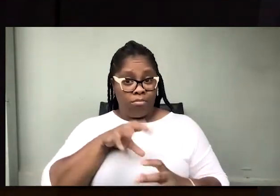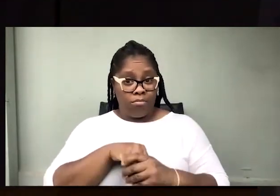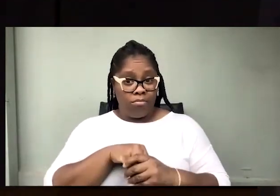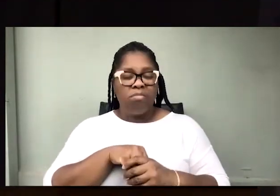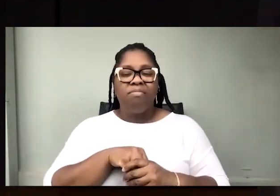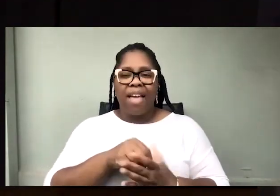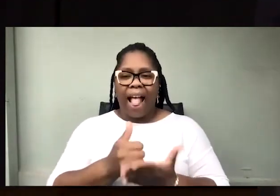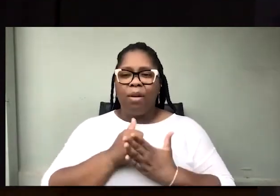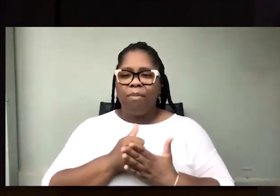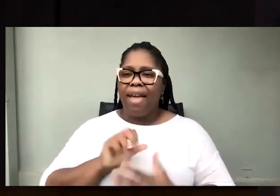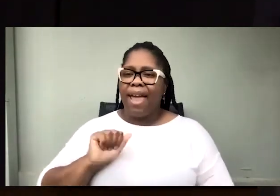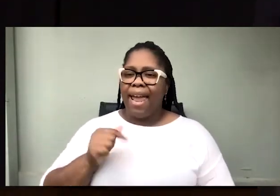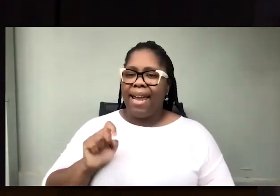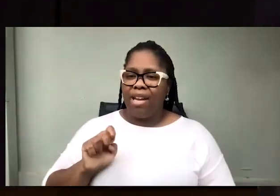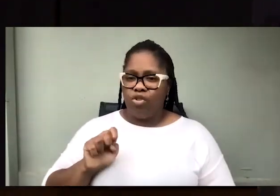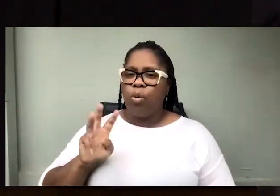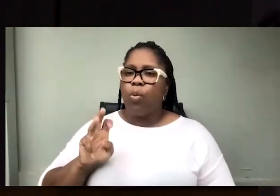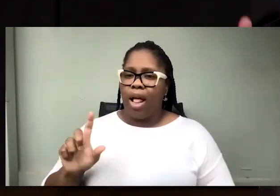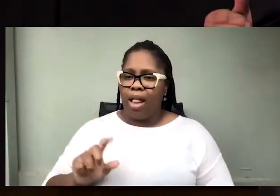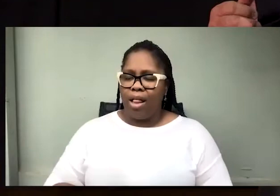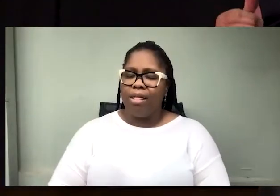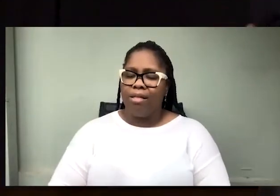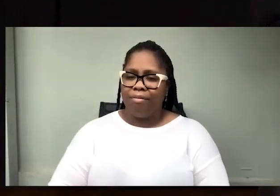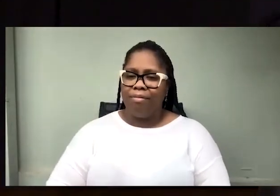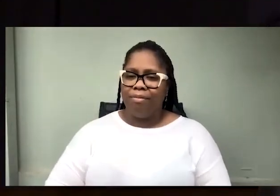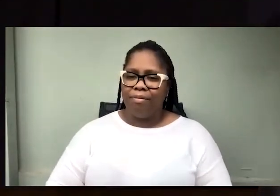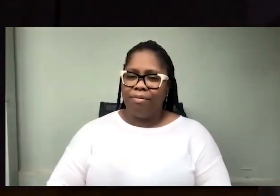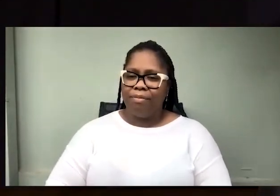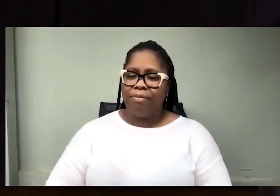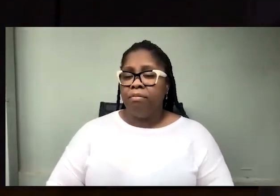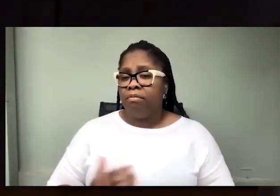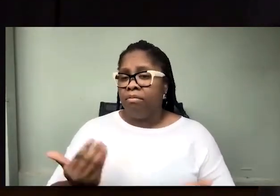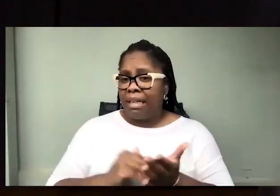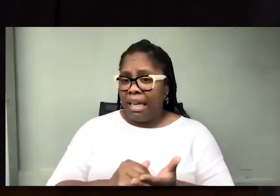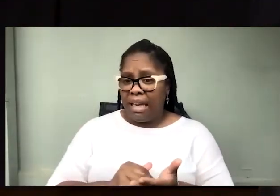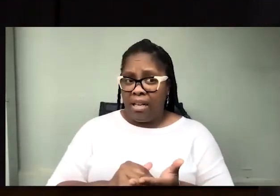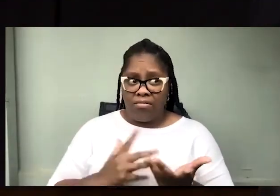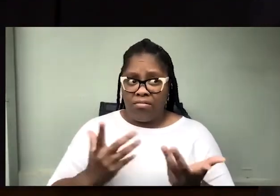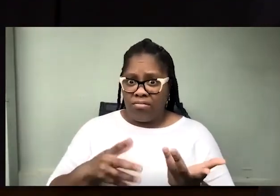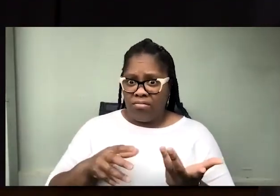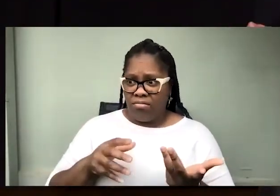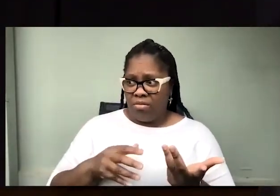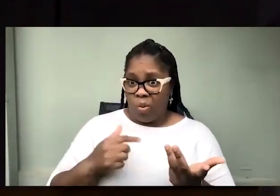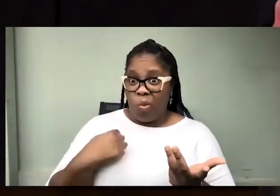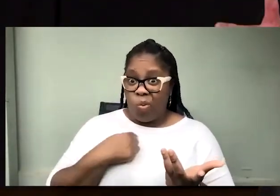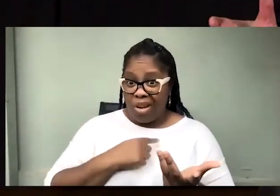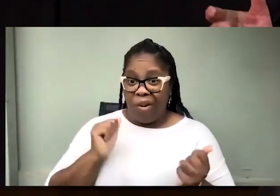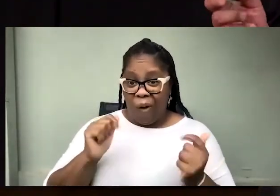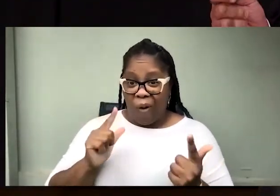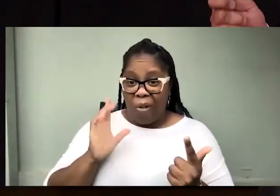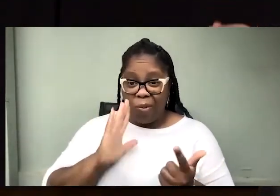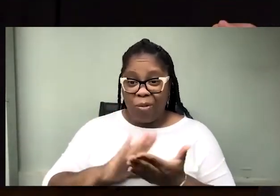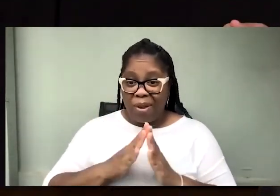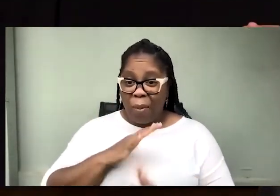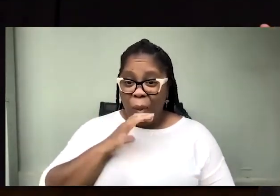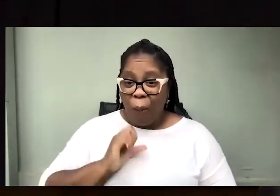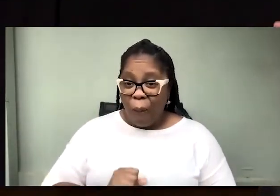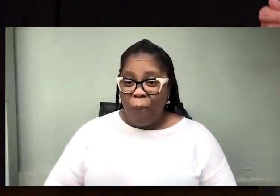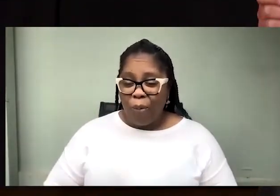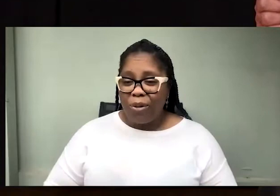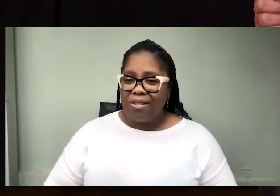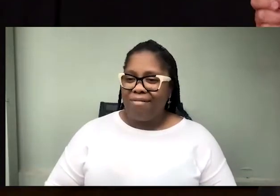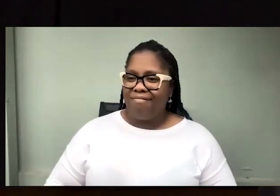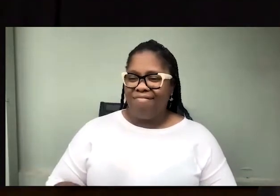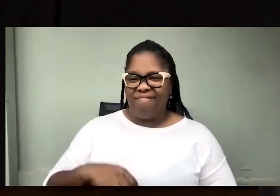well. So again, this is something coming for all of us. This is something that we have been thinking about